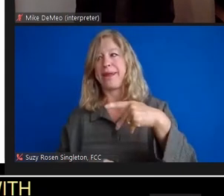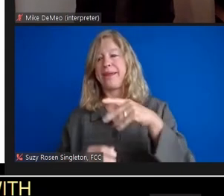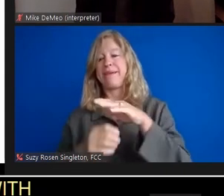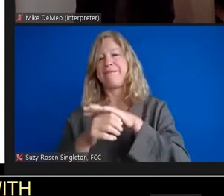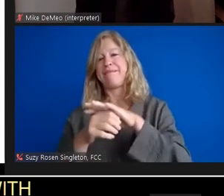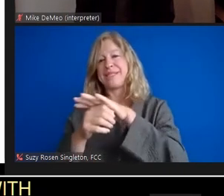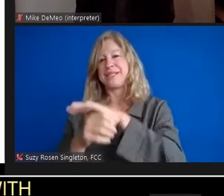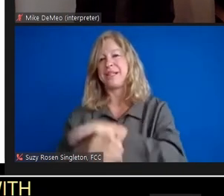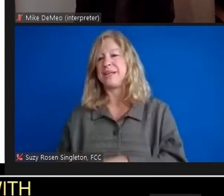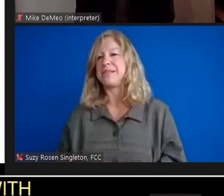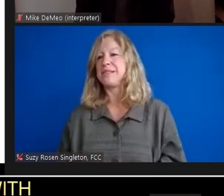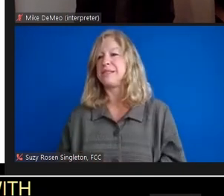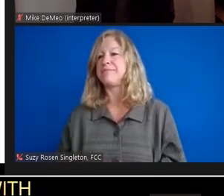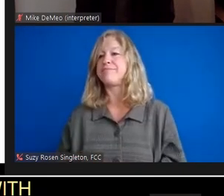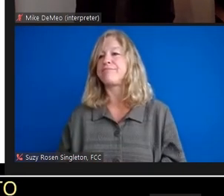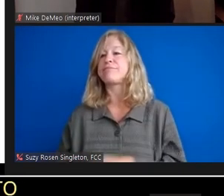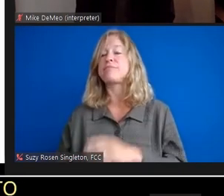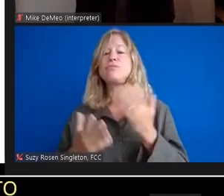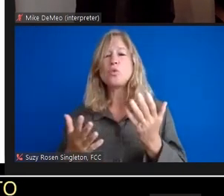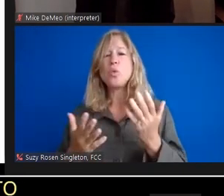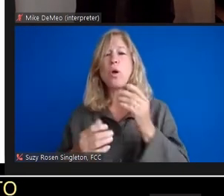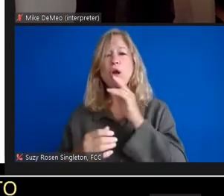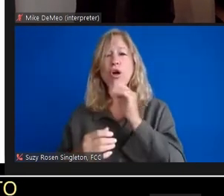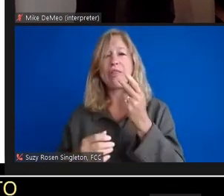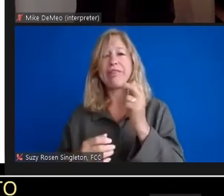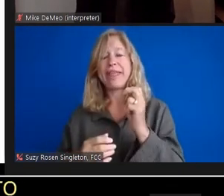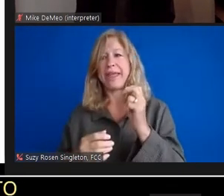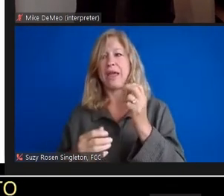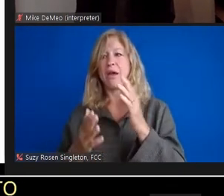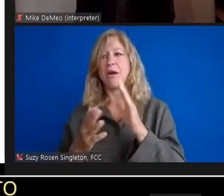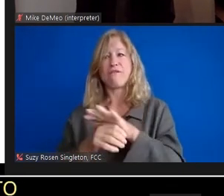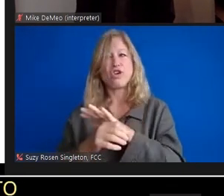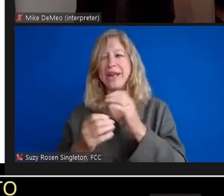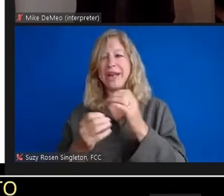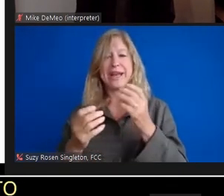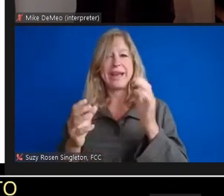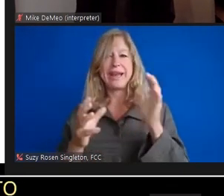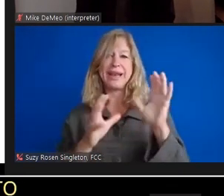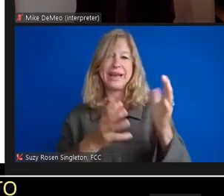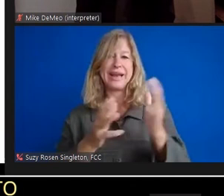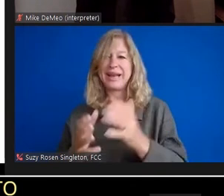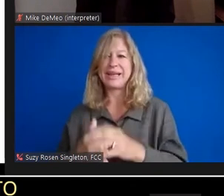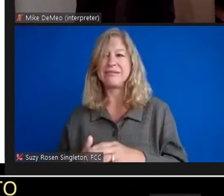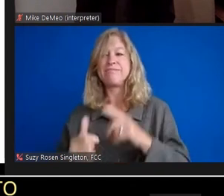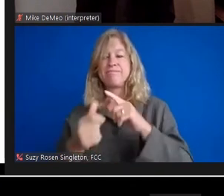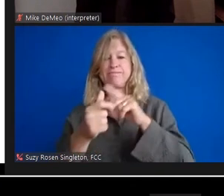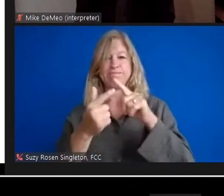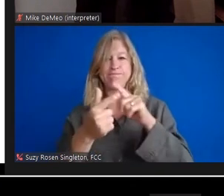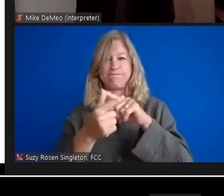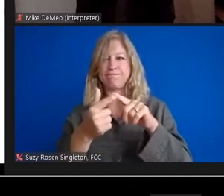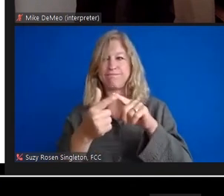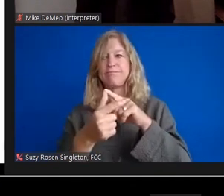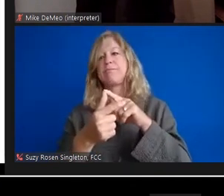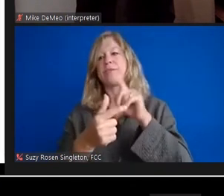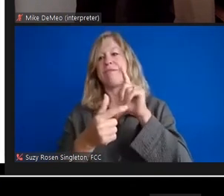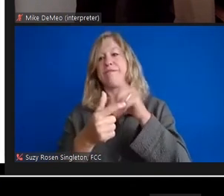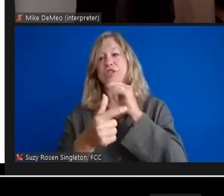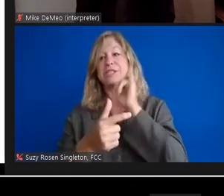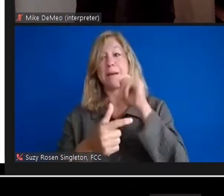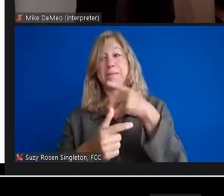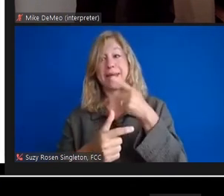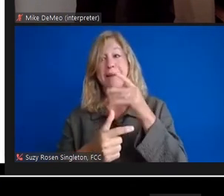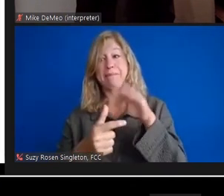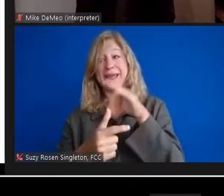legacy non-IP environments and facilities. So what are those covered